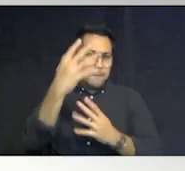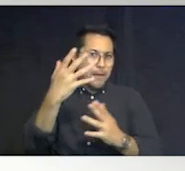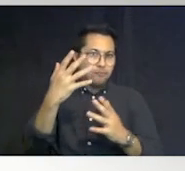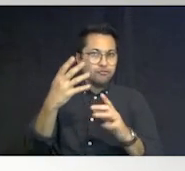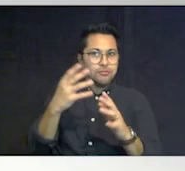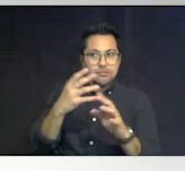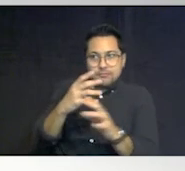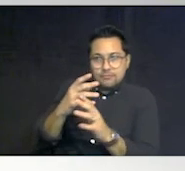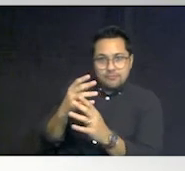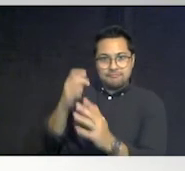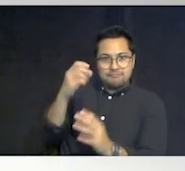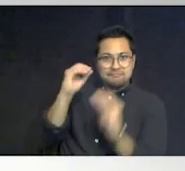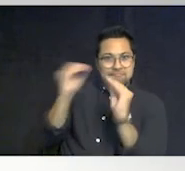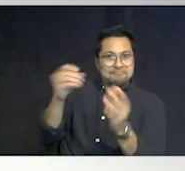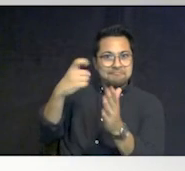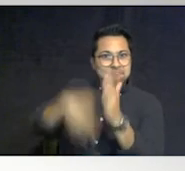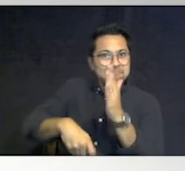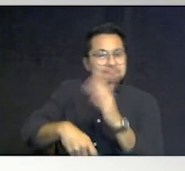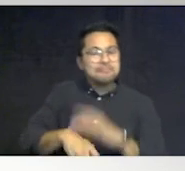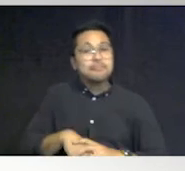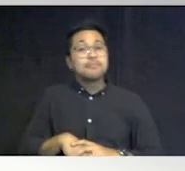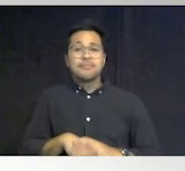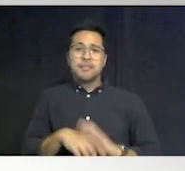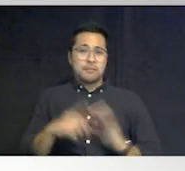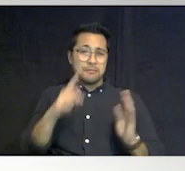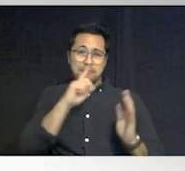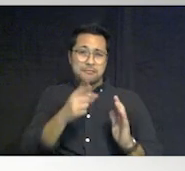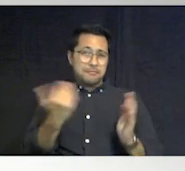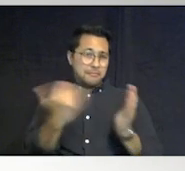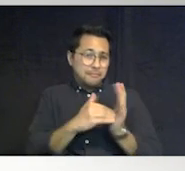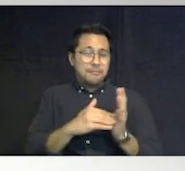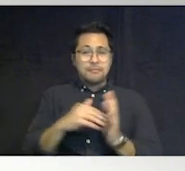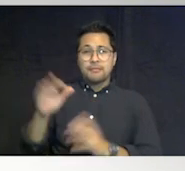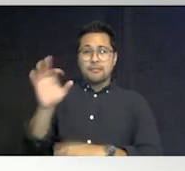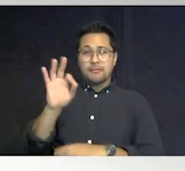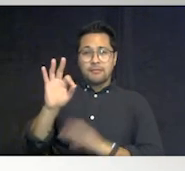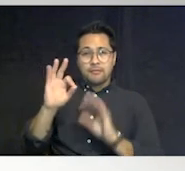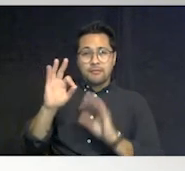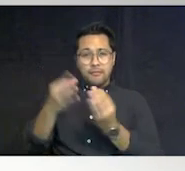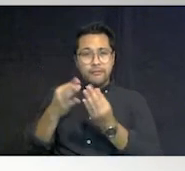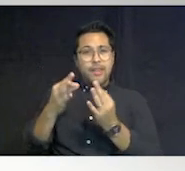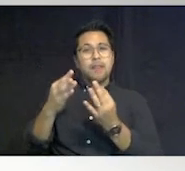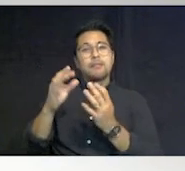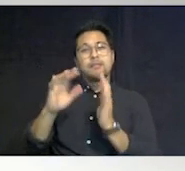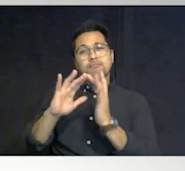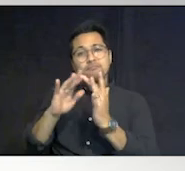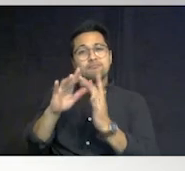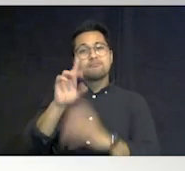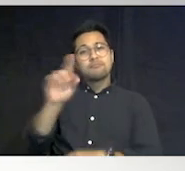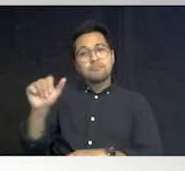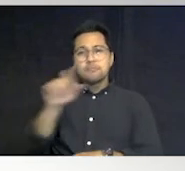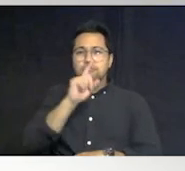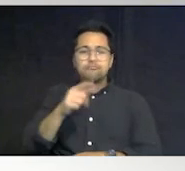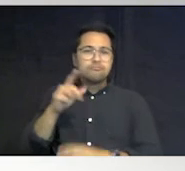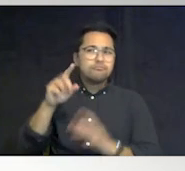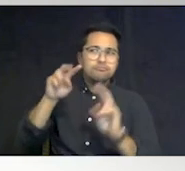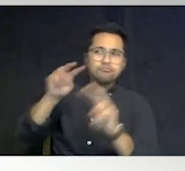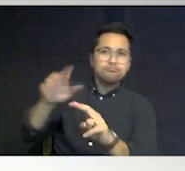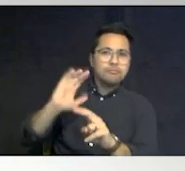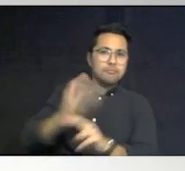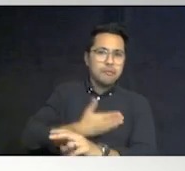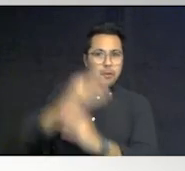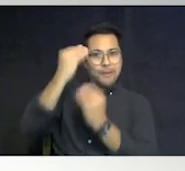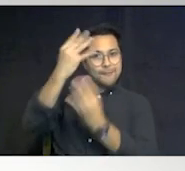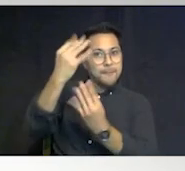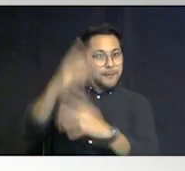cost. So again, you know, it's Family Network and Disabilities. Make sure you check out our information. So I'm going to jump into